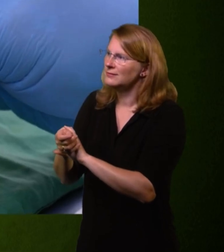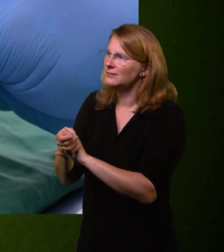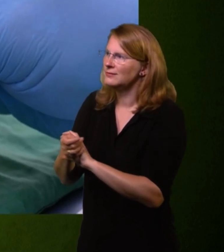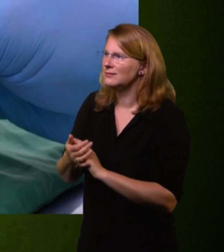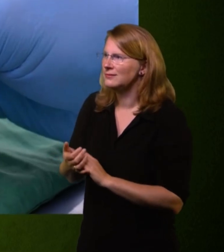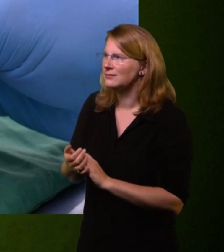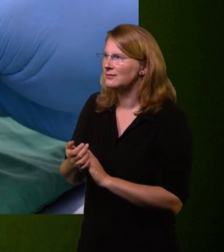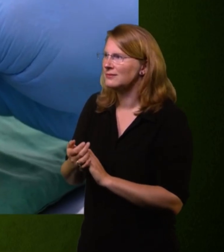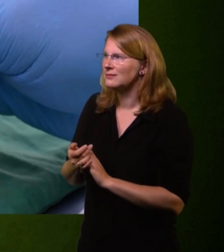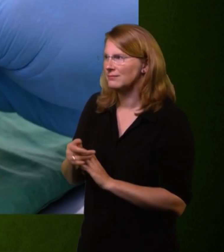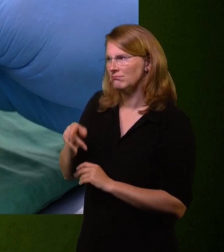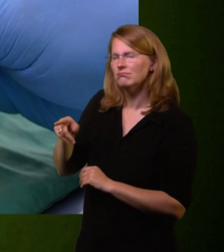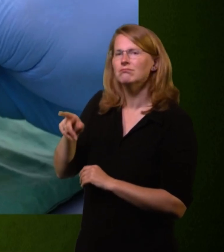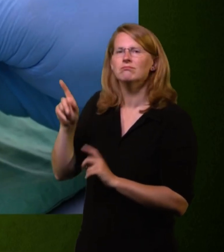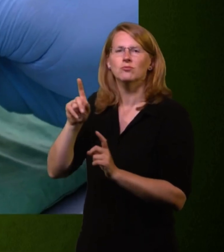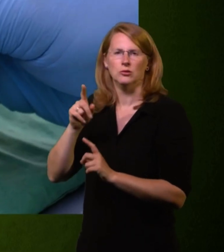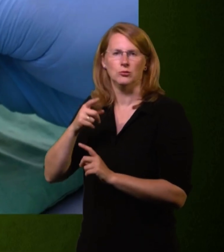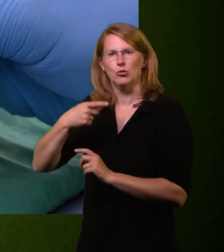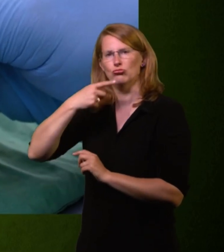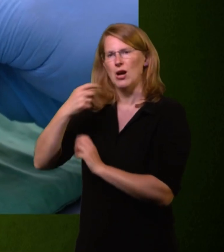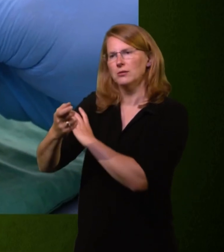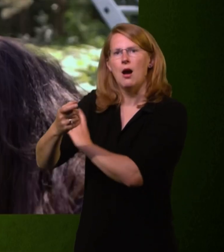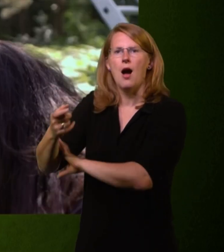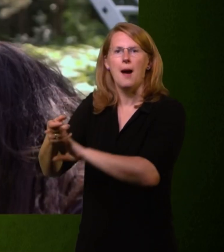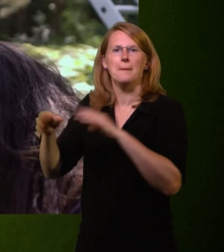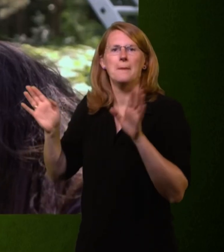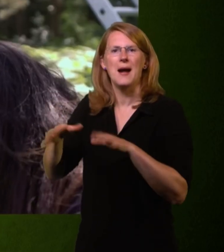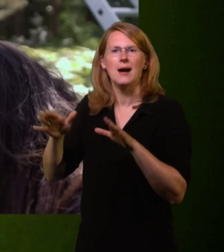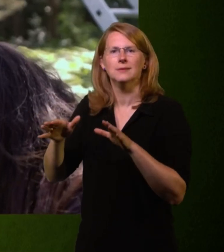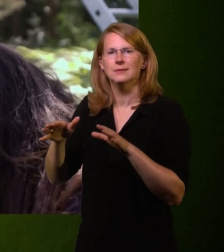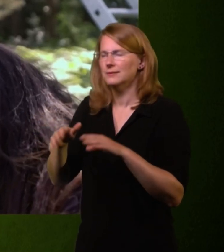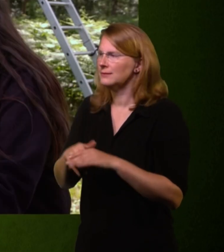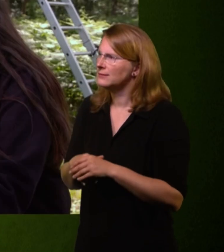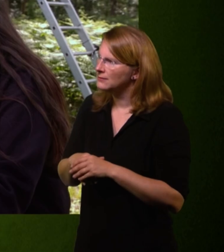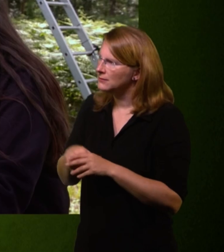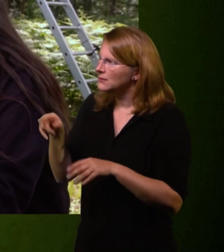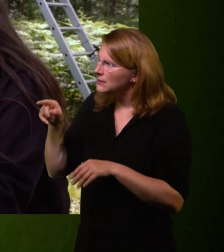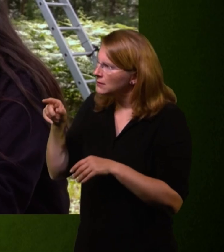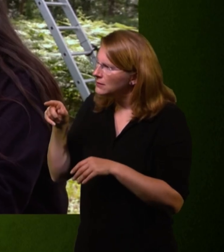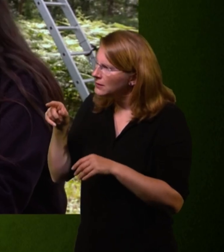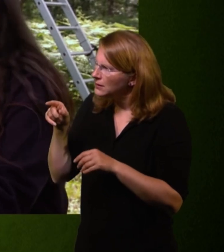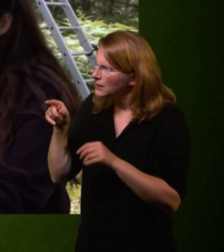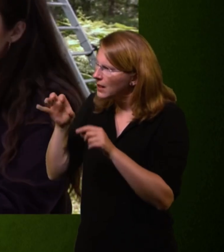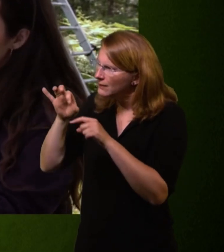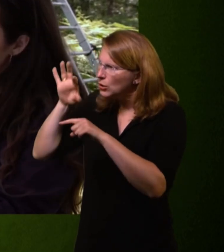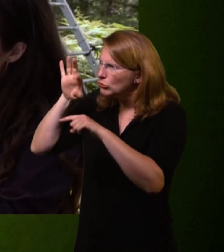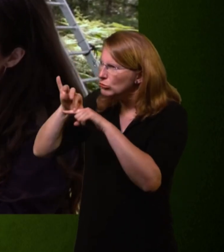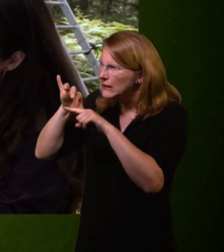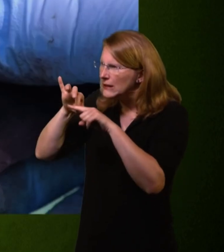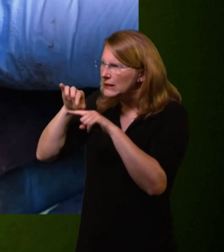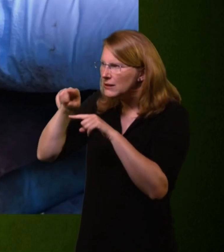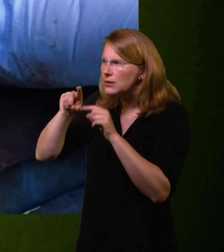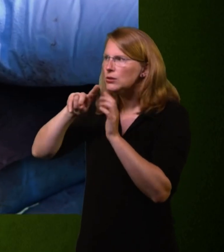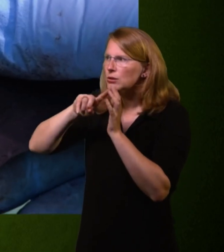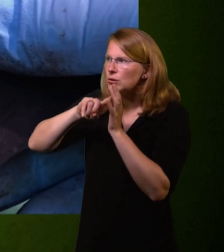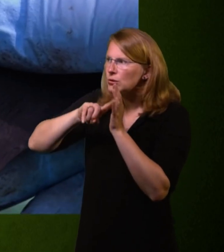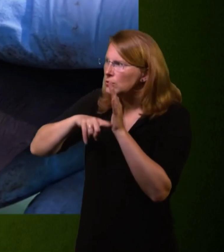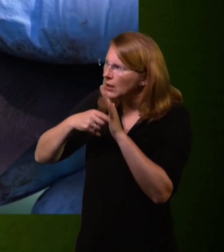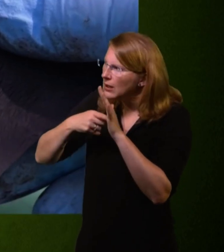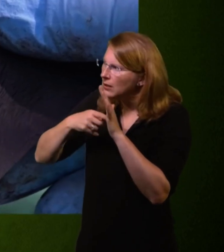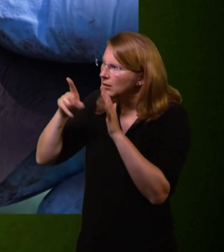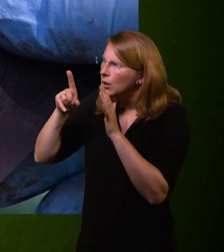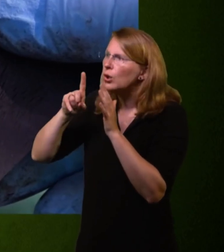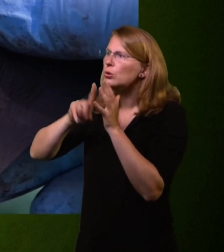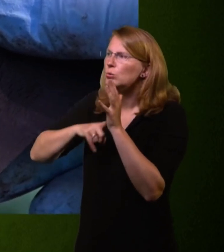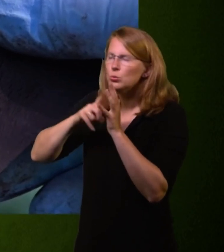older names. It was described as the red arm bat. I can see why. So this ring number is J, so